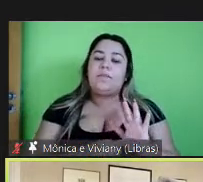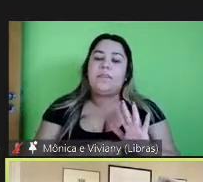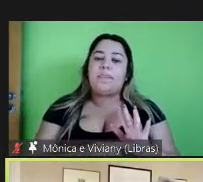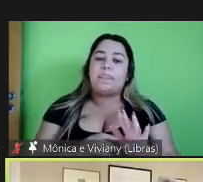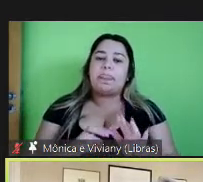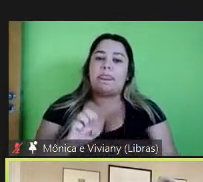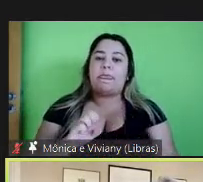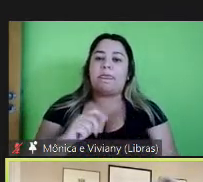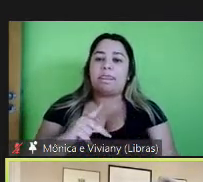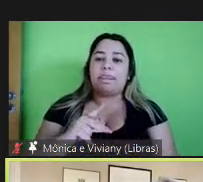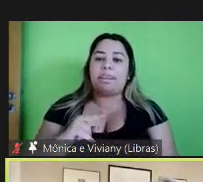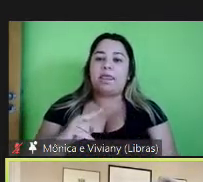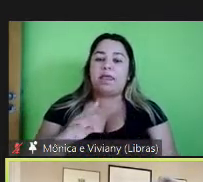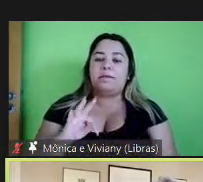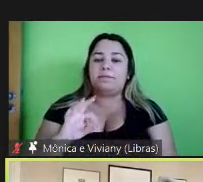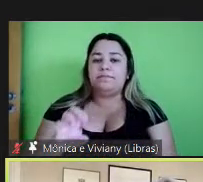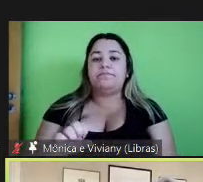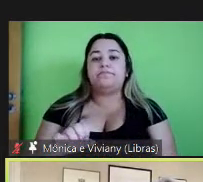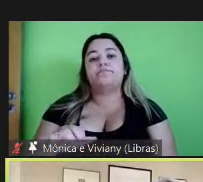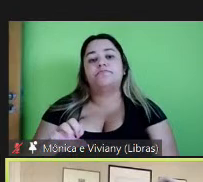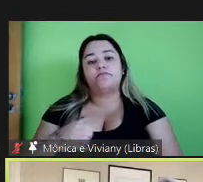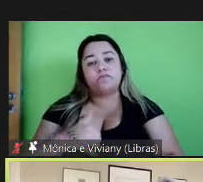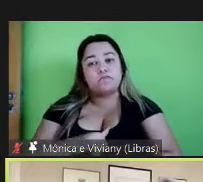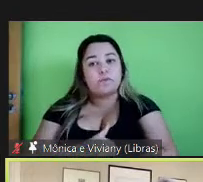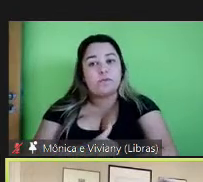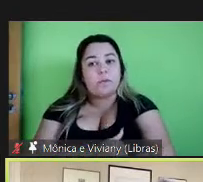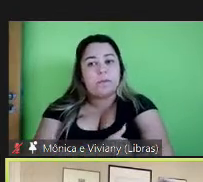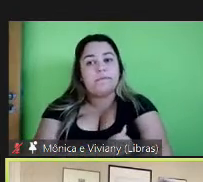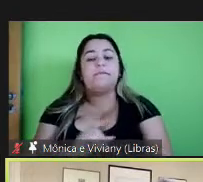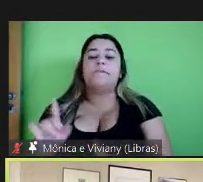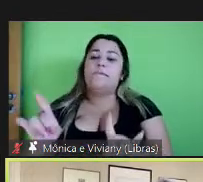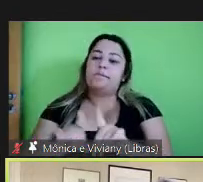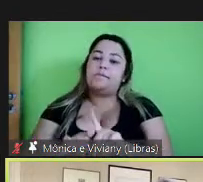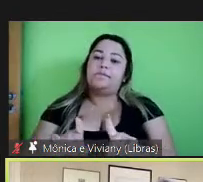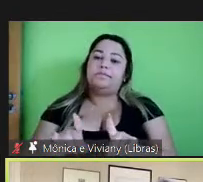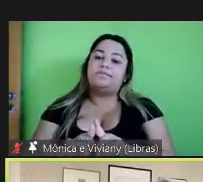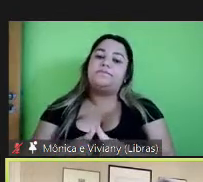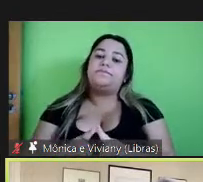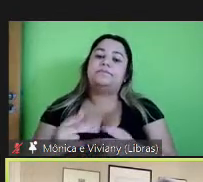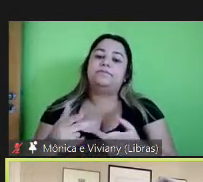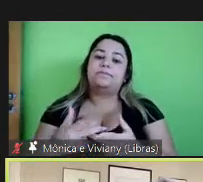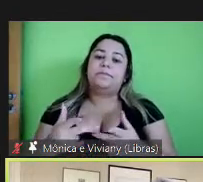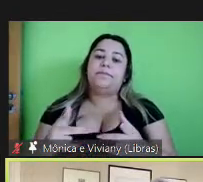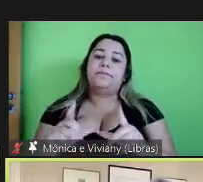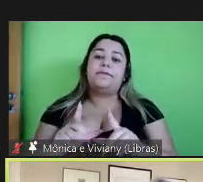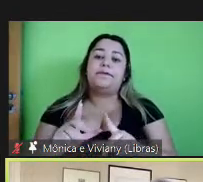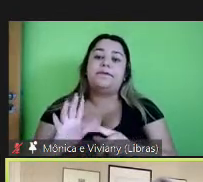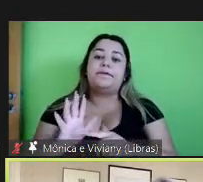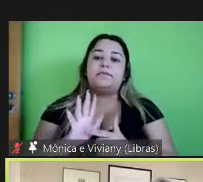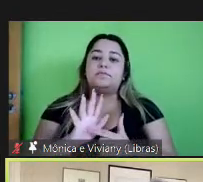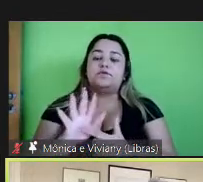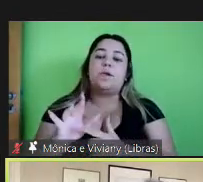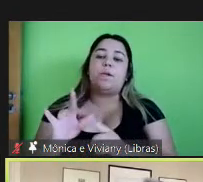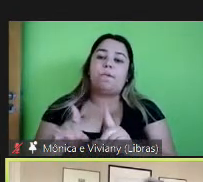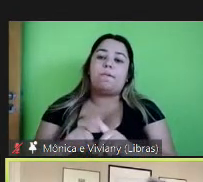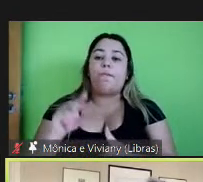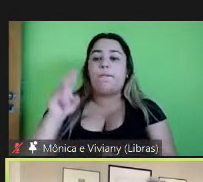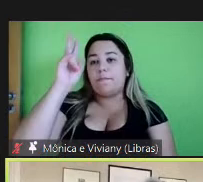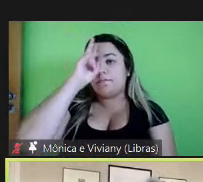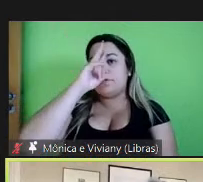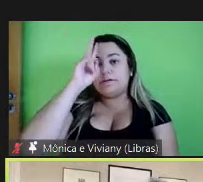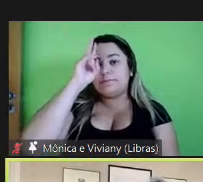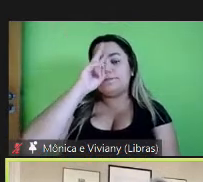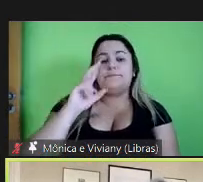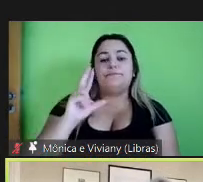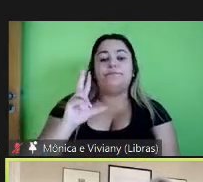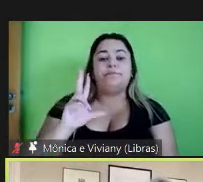it illustrates the complexity of causes and drivers of obesity and reminds us that we should not be making assumptions. I'm repeating myself,